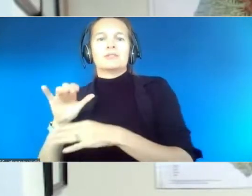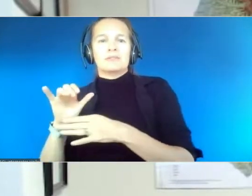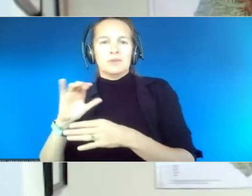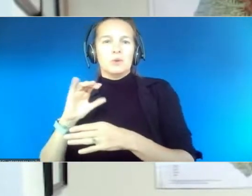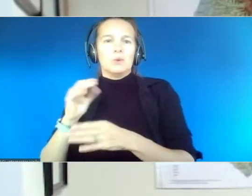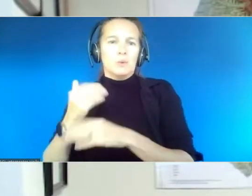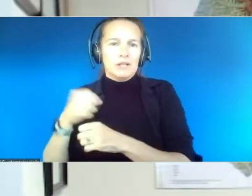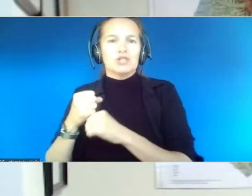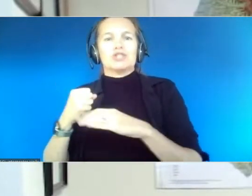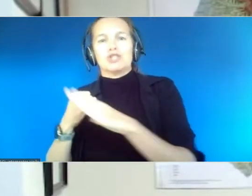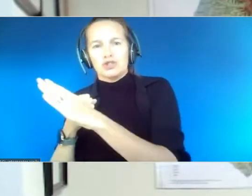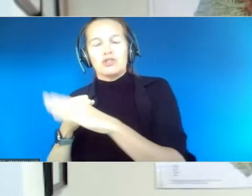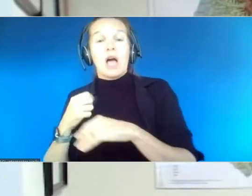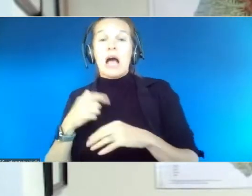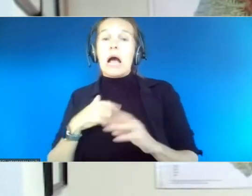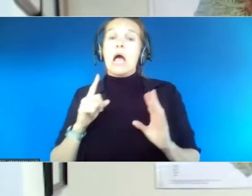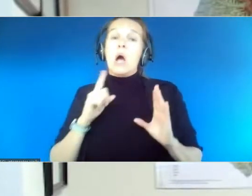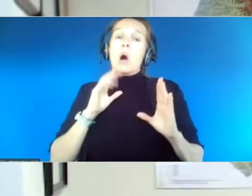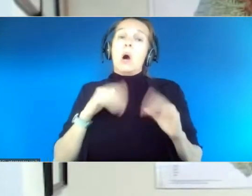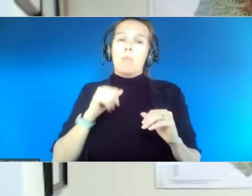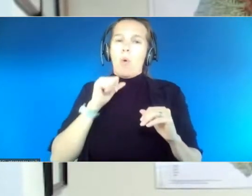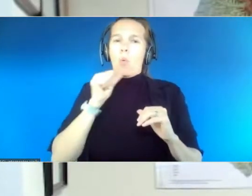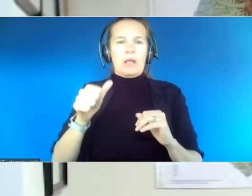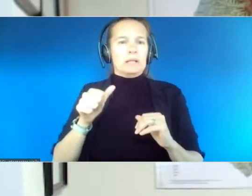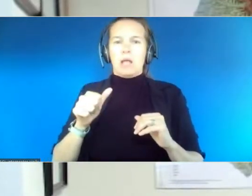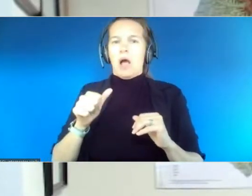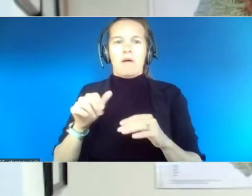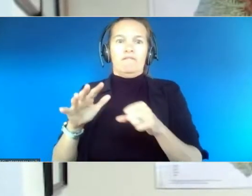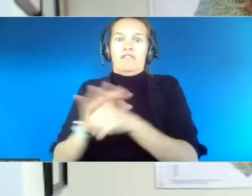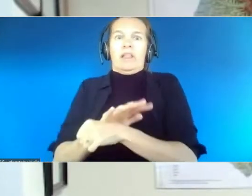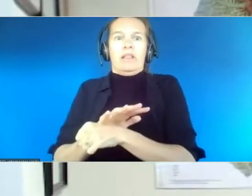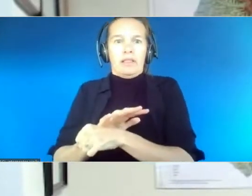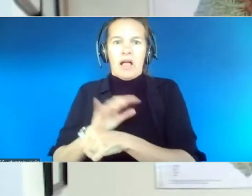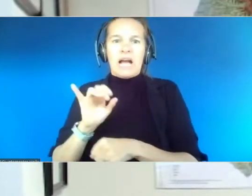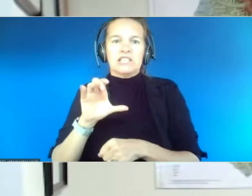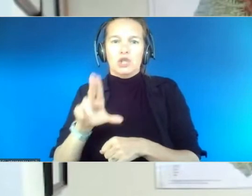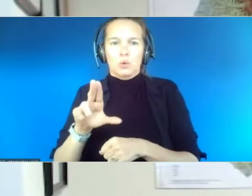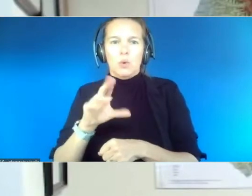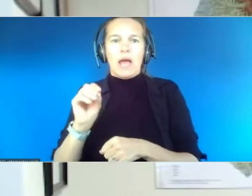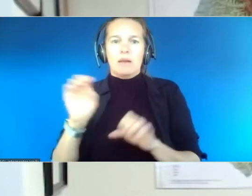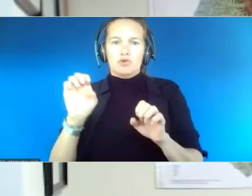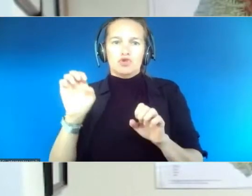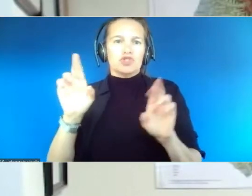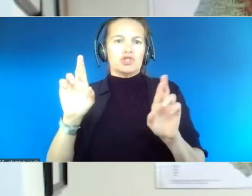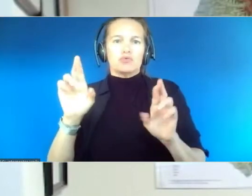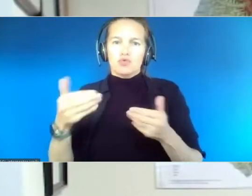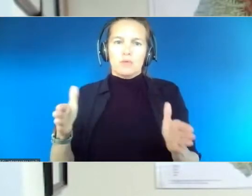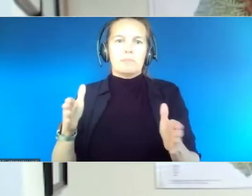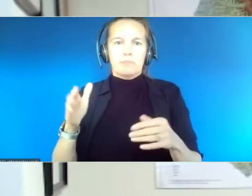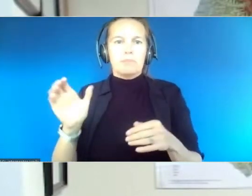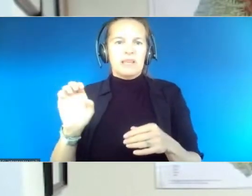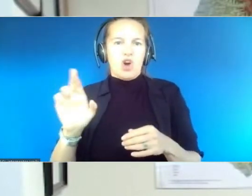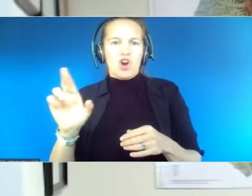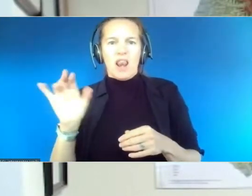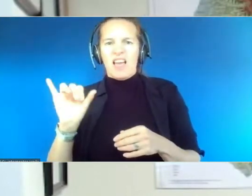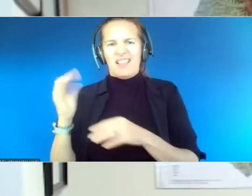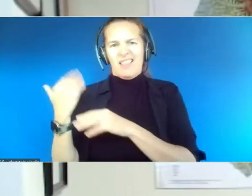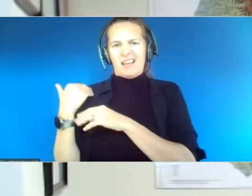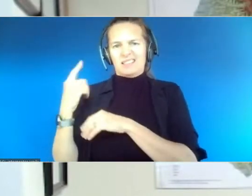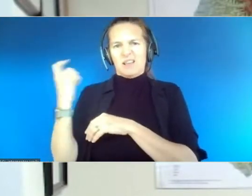our hospitals and intensive care units and emergency rooms like it did this past summer, and that